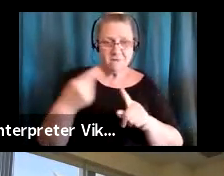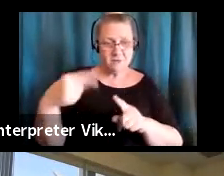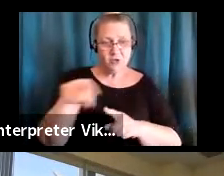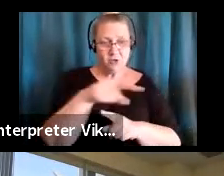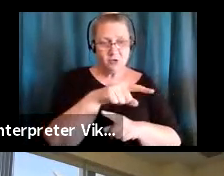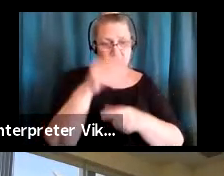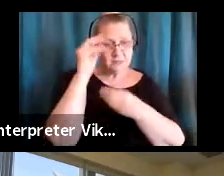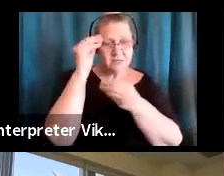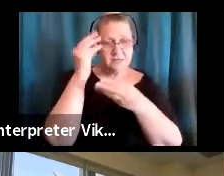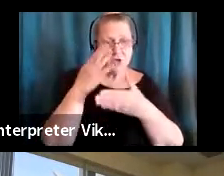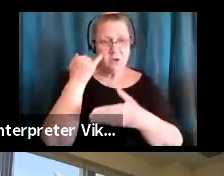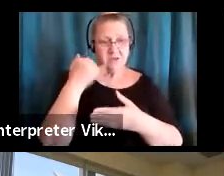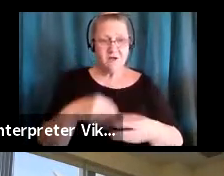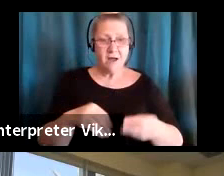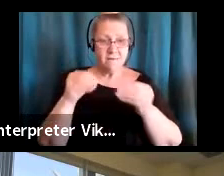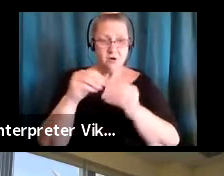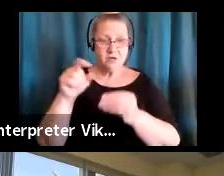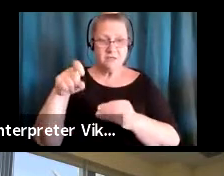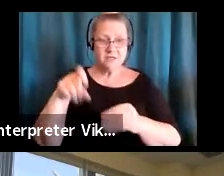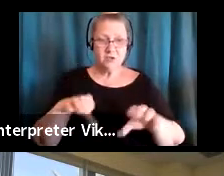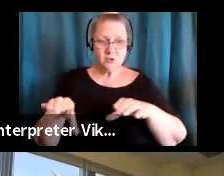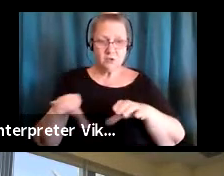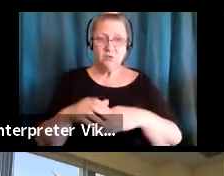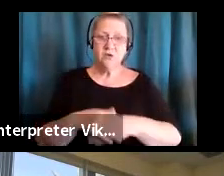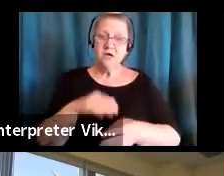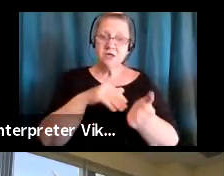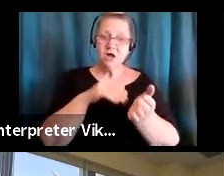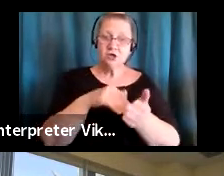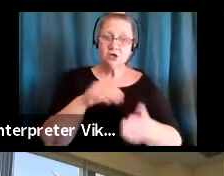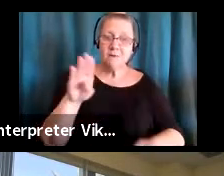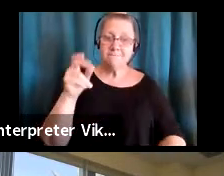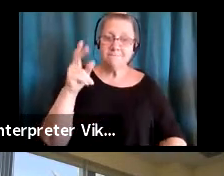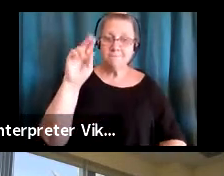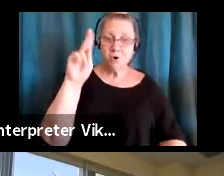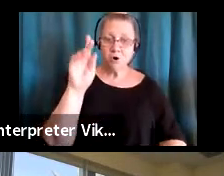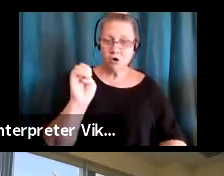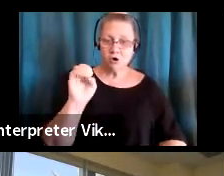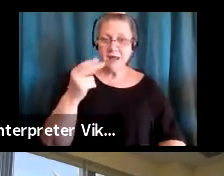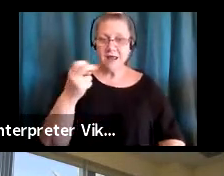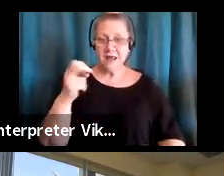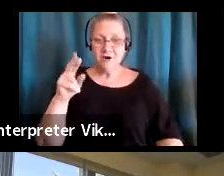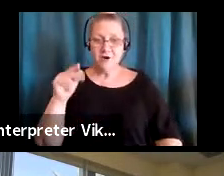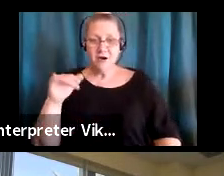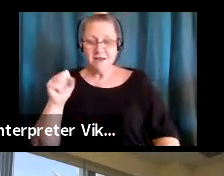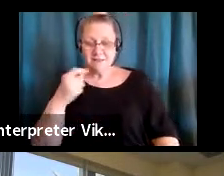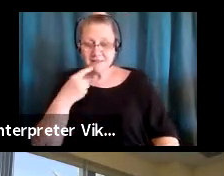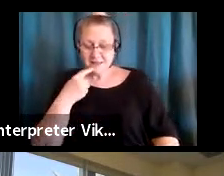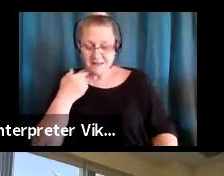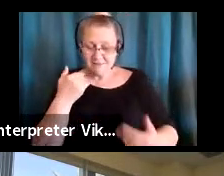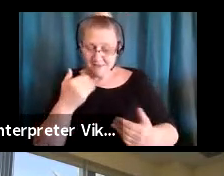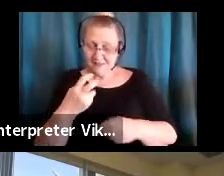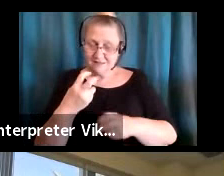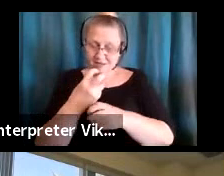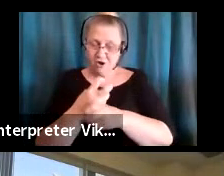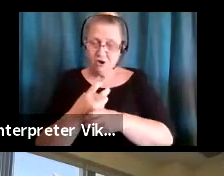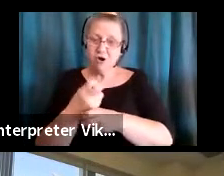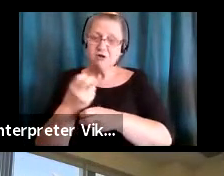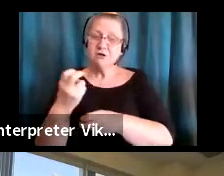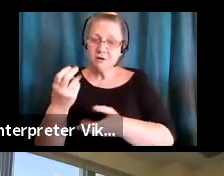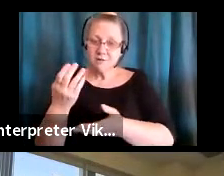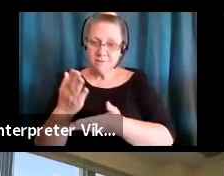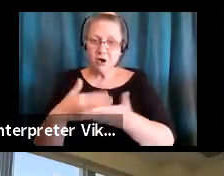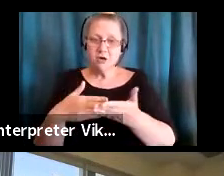you. As Dr. Burke-Harris says, this is the hard part. And we did start to see a divergence in our